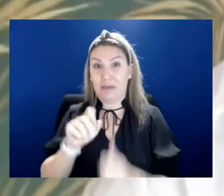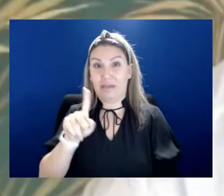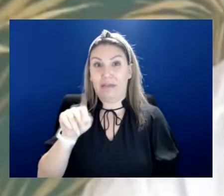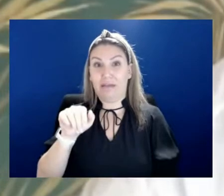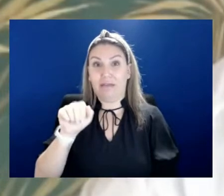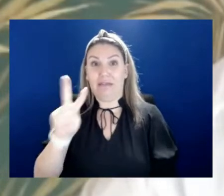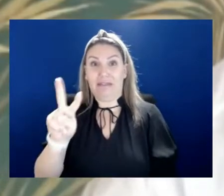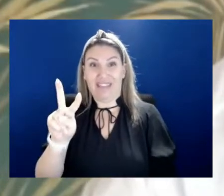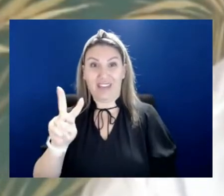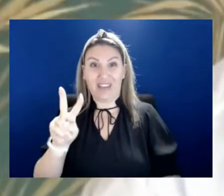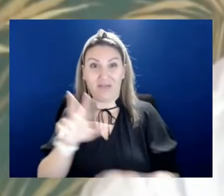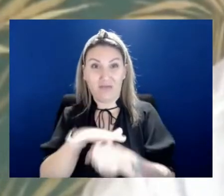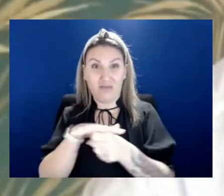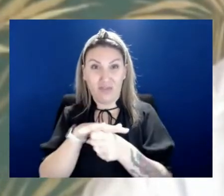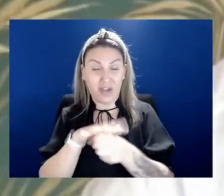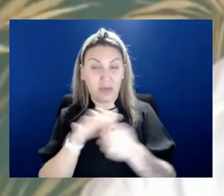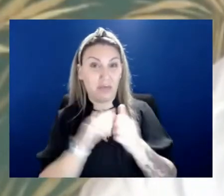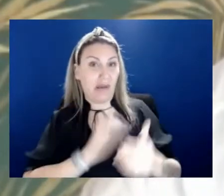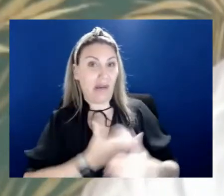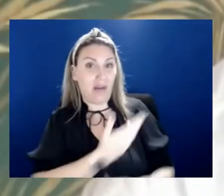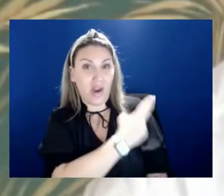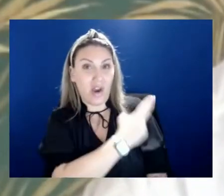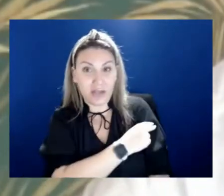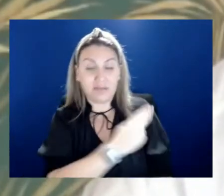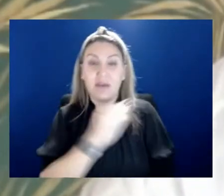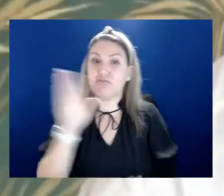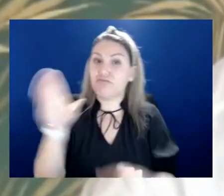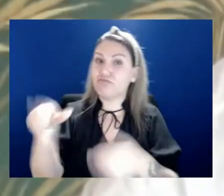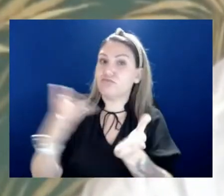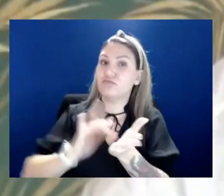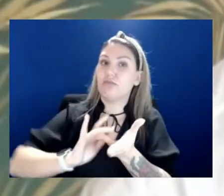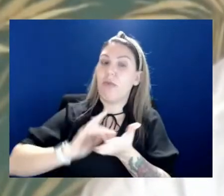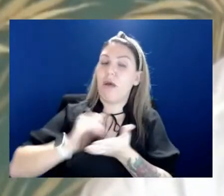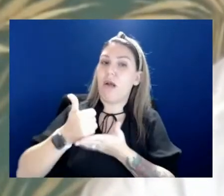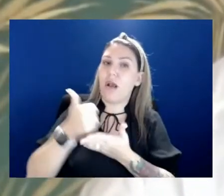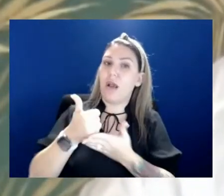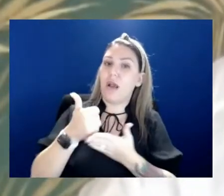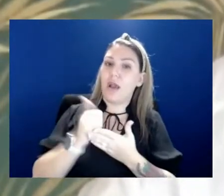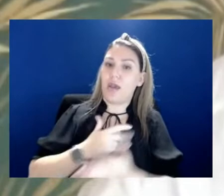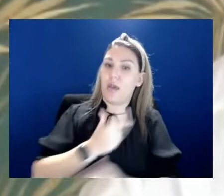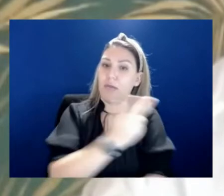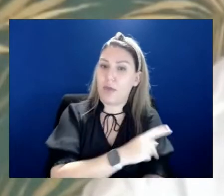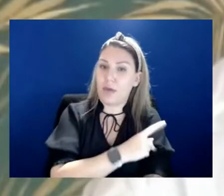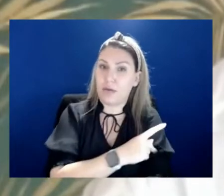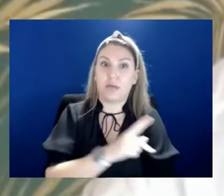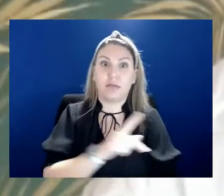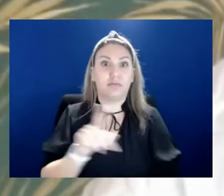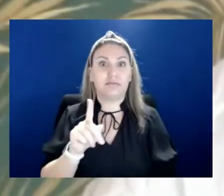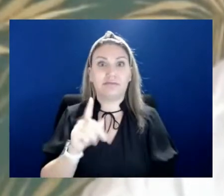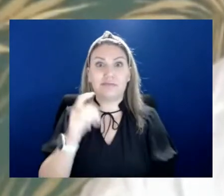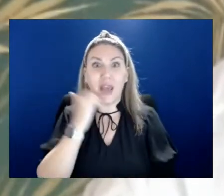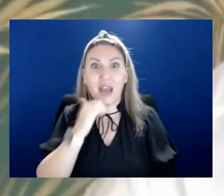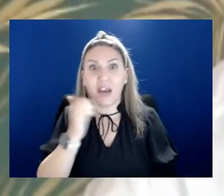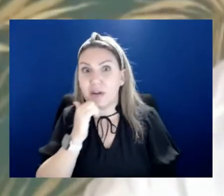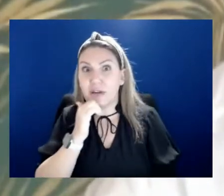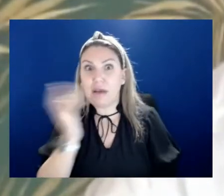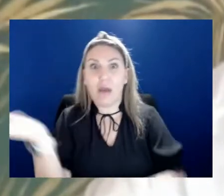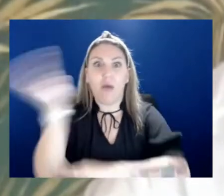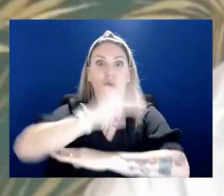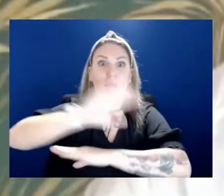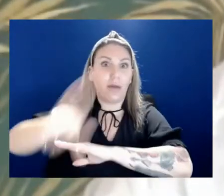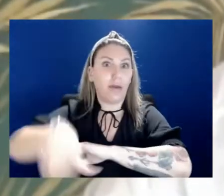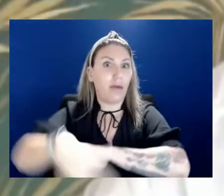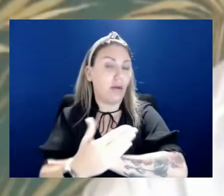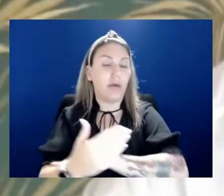our hospital and provide medical help to our patient 24 hours each I want day. you